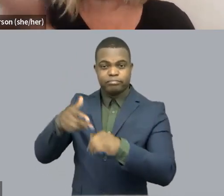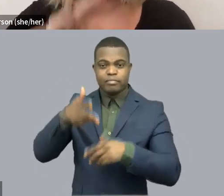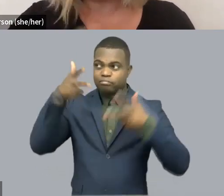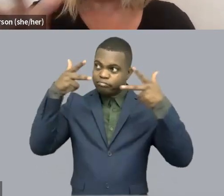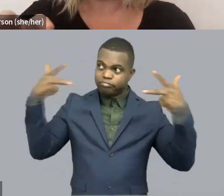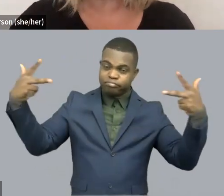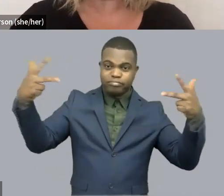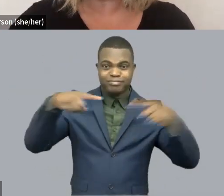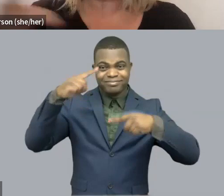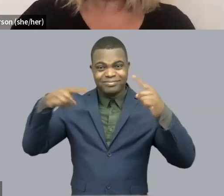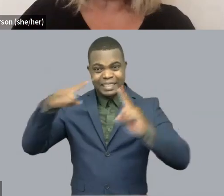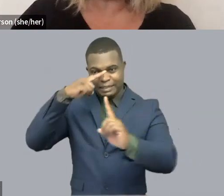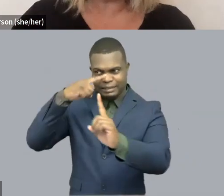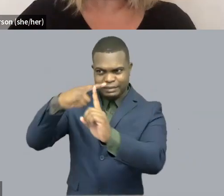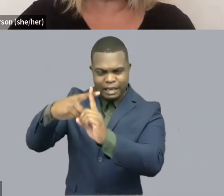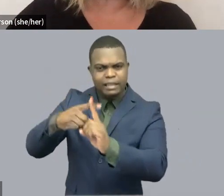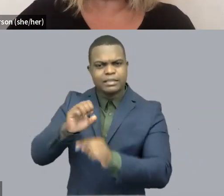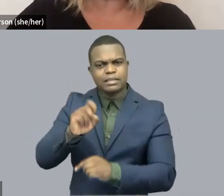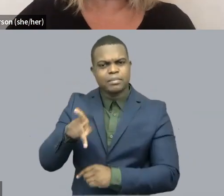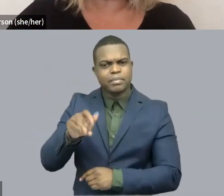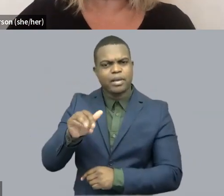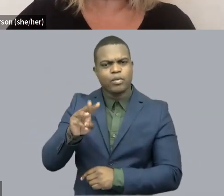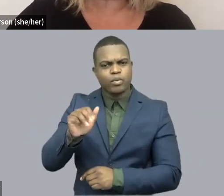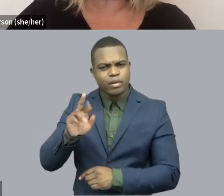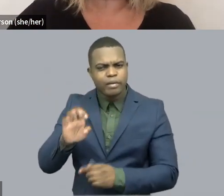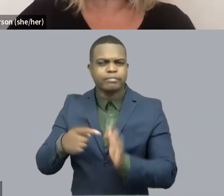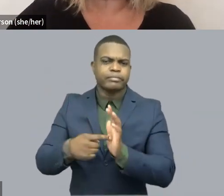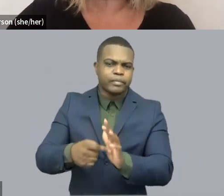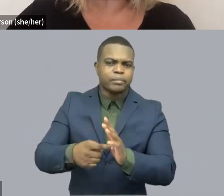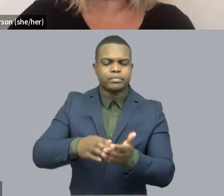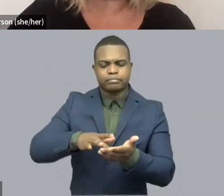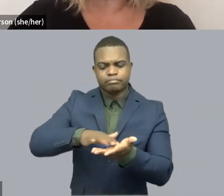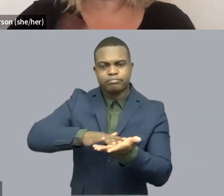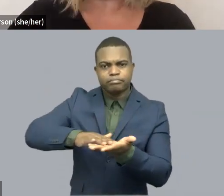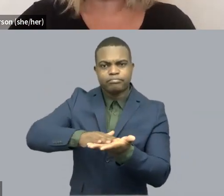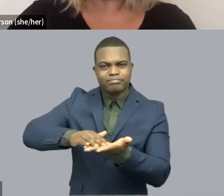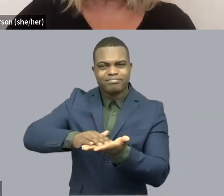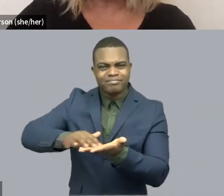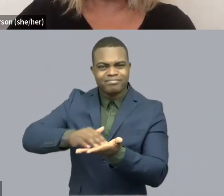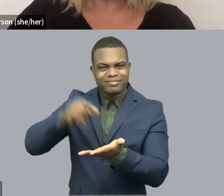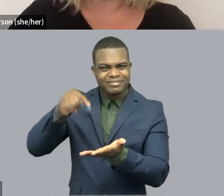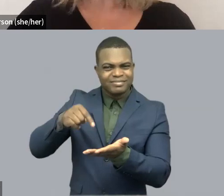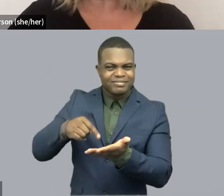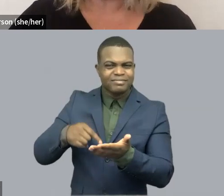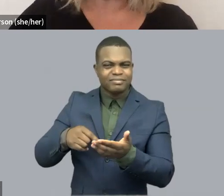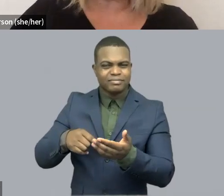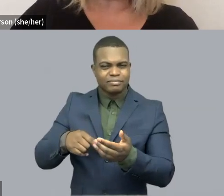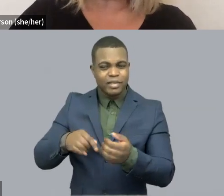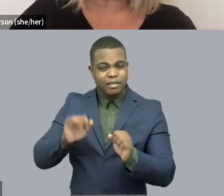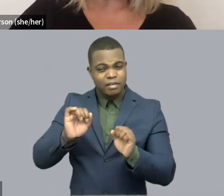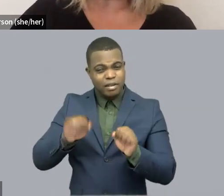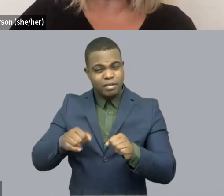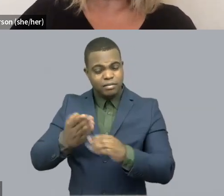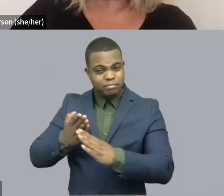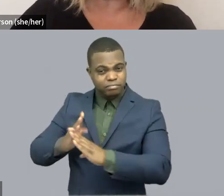both at bay? And Matt, of course, said prohibition on both was his perspective on that. And so he and we are